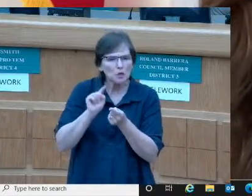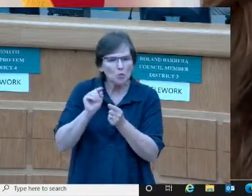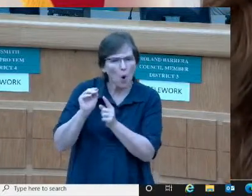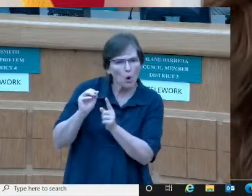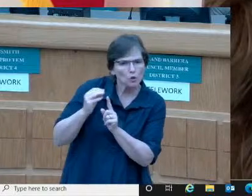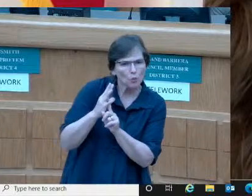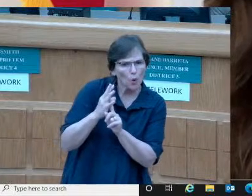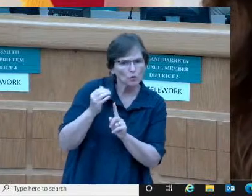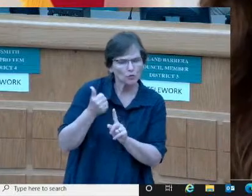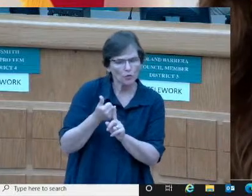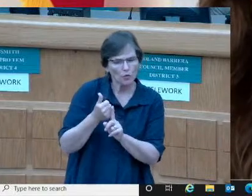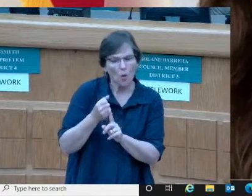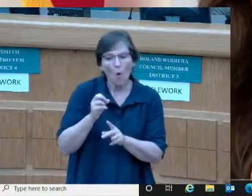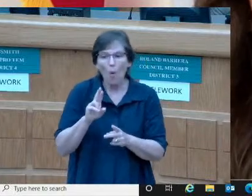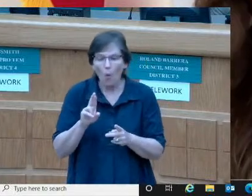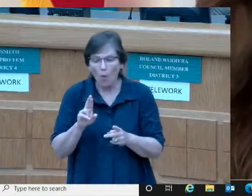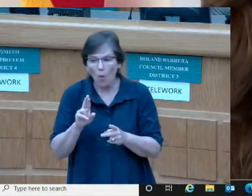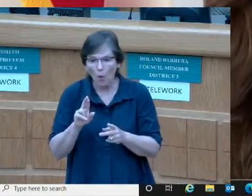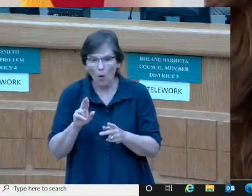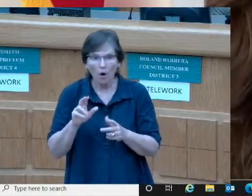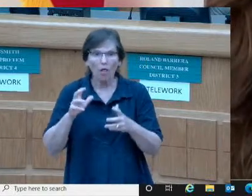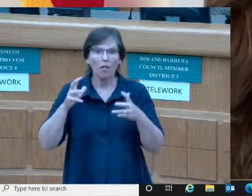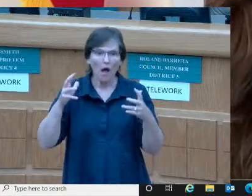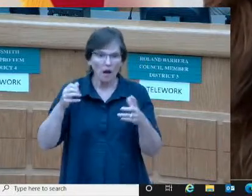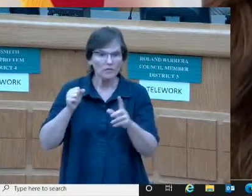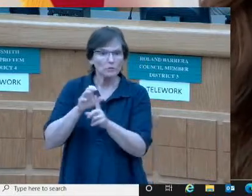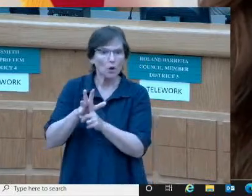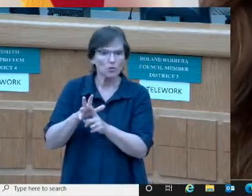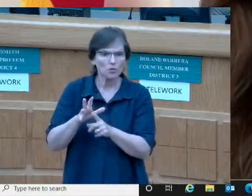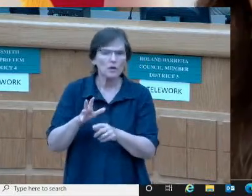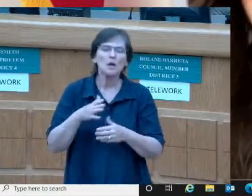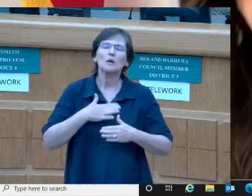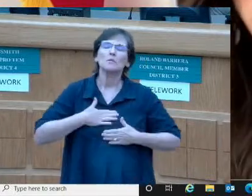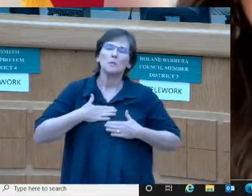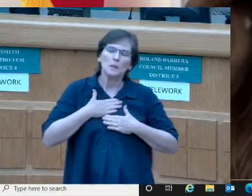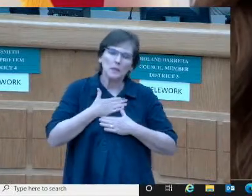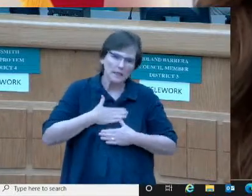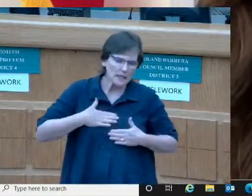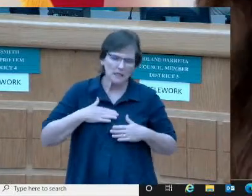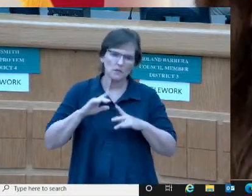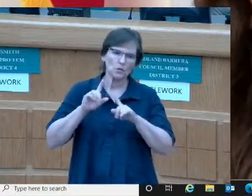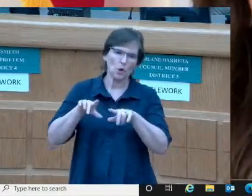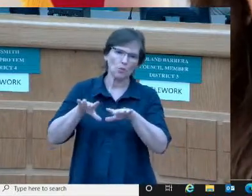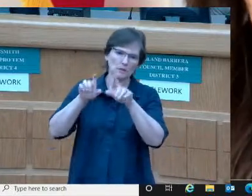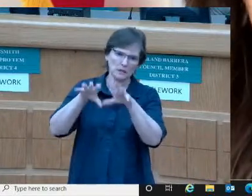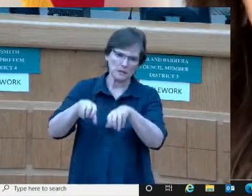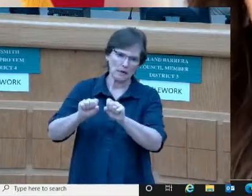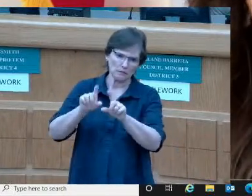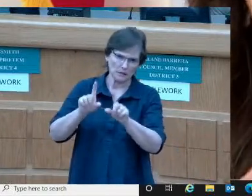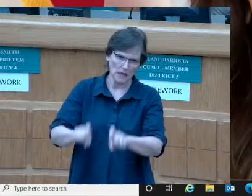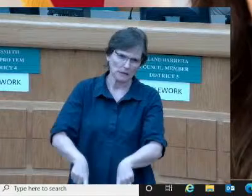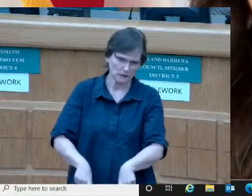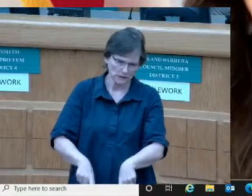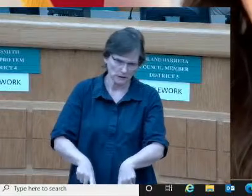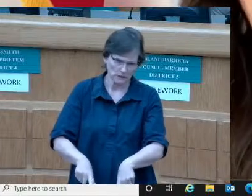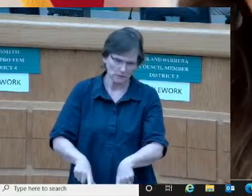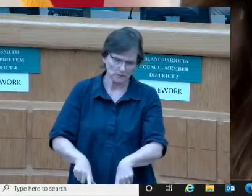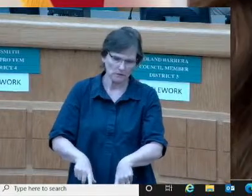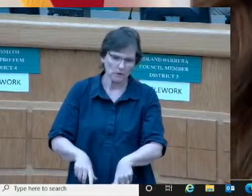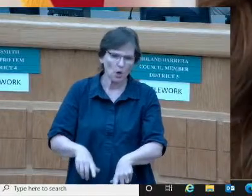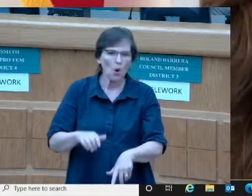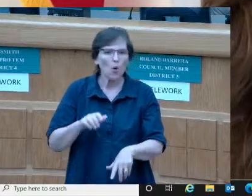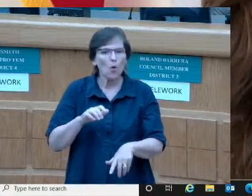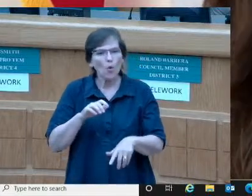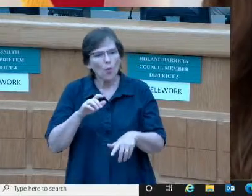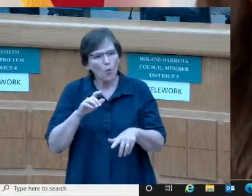one, to get tested. We were all going to be better off if we know who has this virus